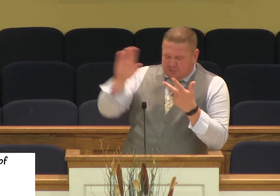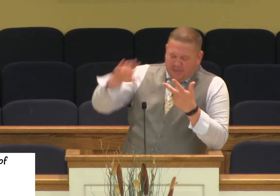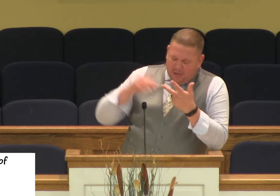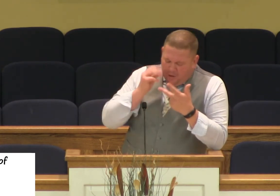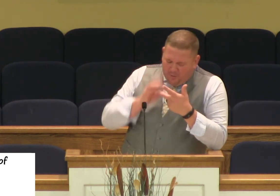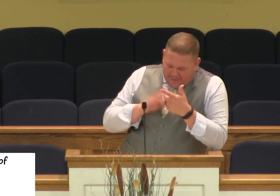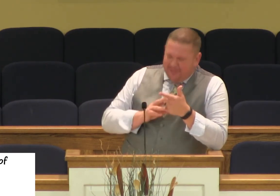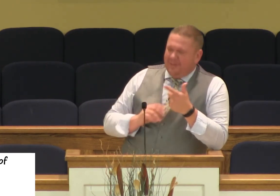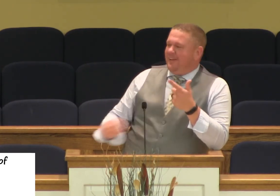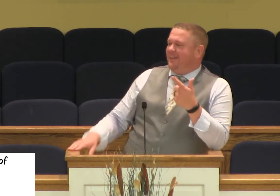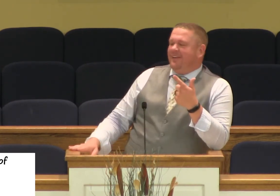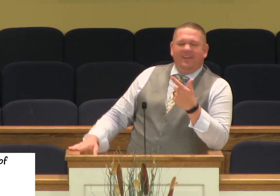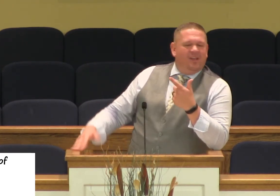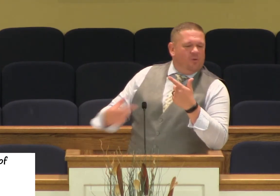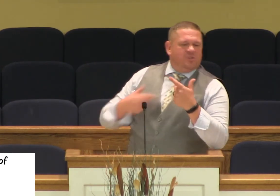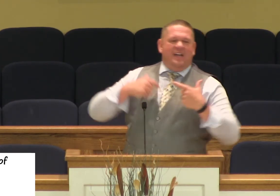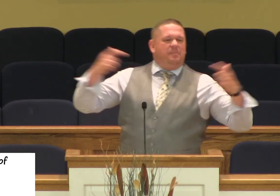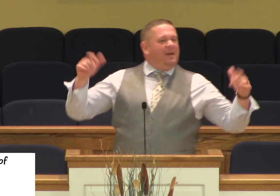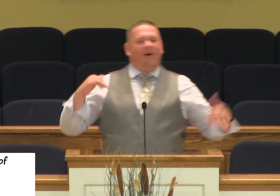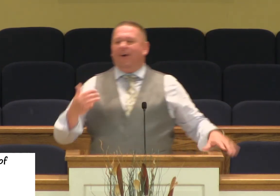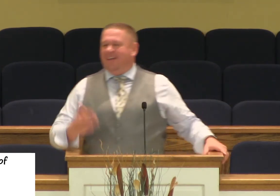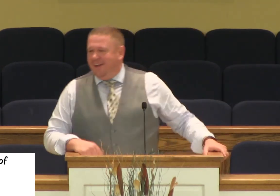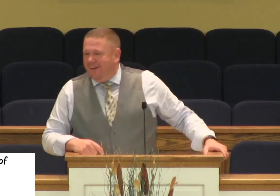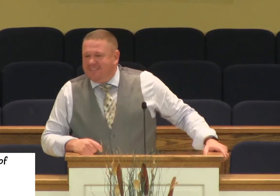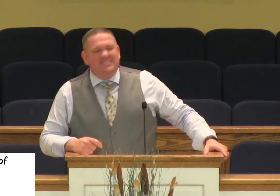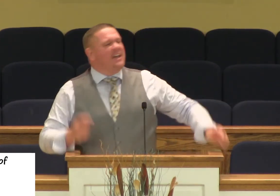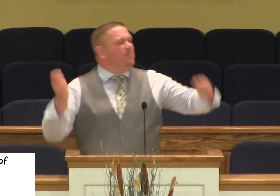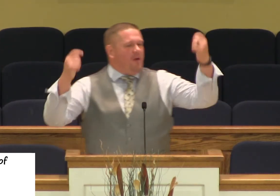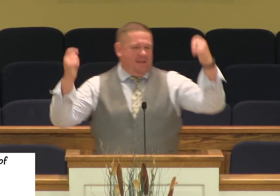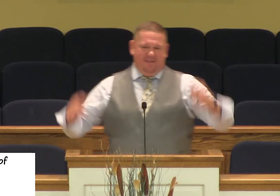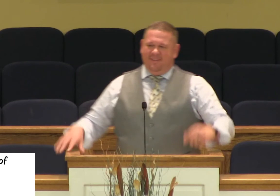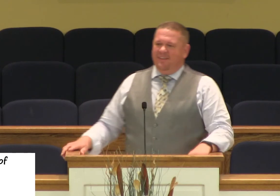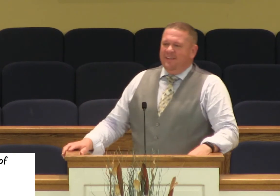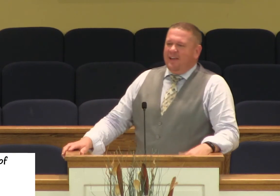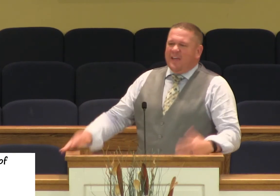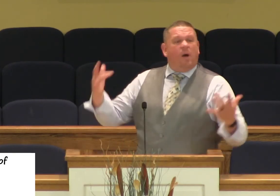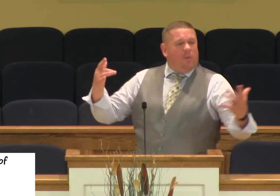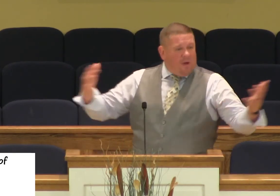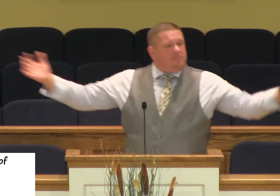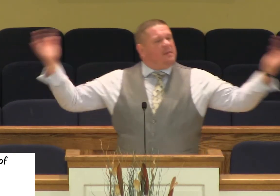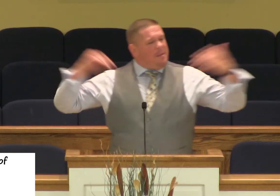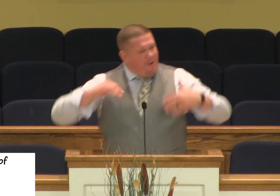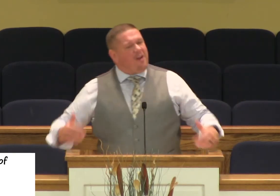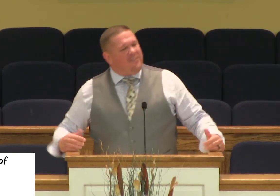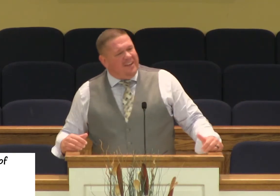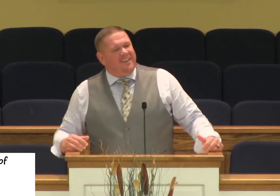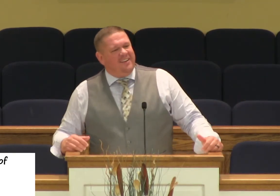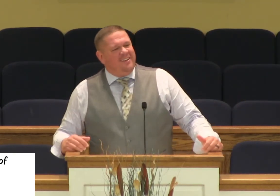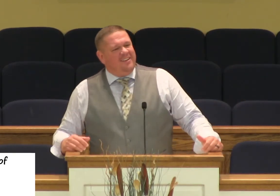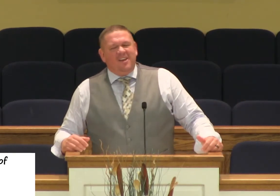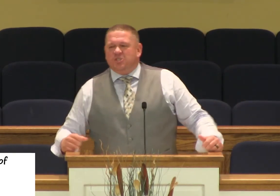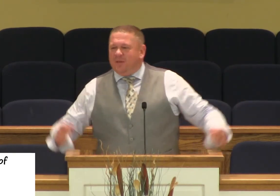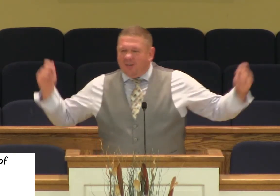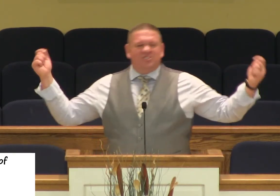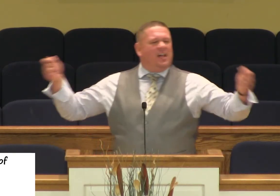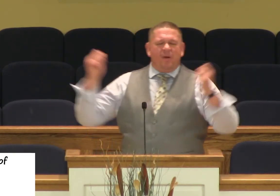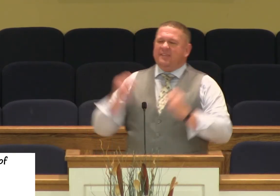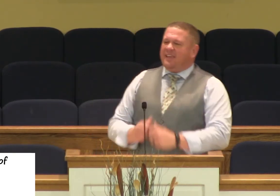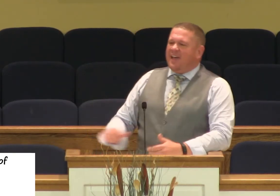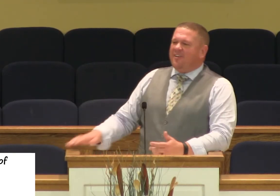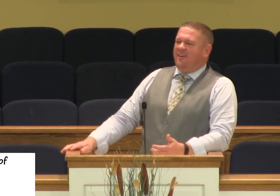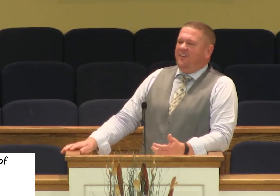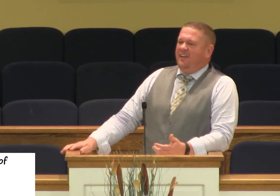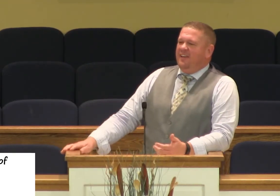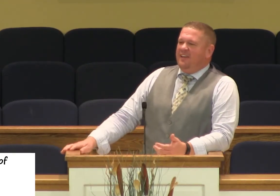wine. Just kidding. No, not wine. We're just going to have a big party here. Celebrate. And that's why we want everybody to be a part of it. So we can all